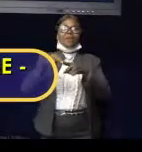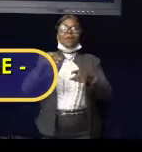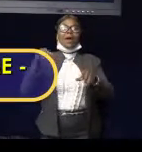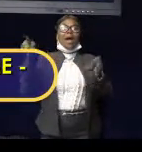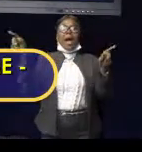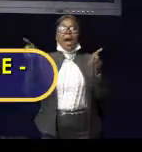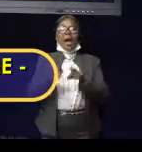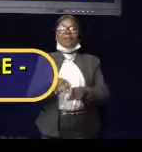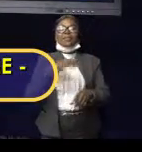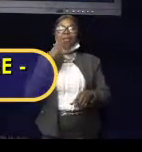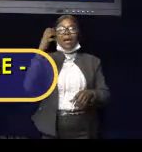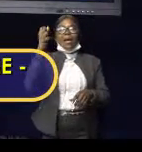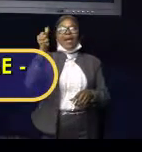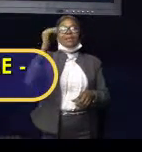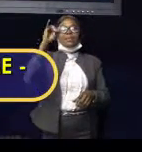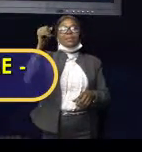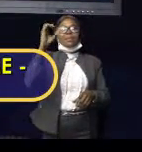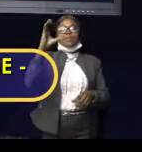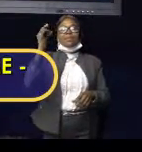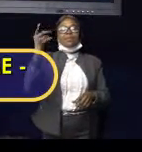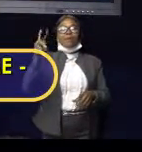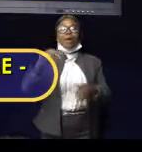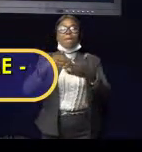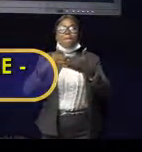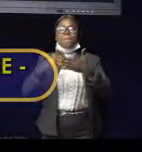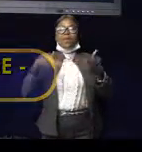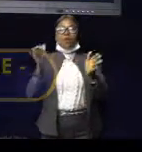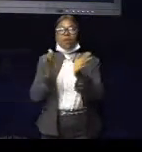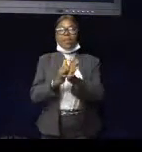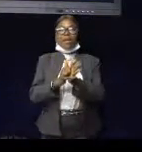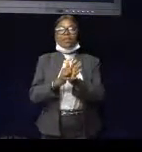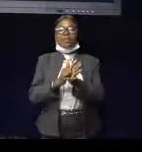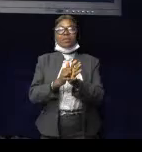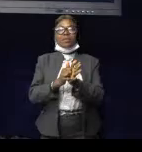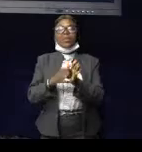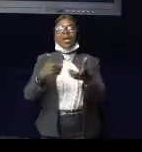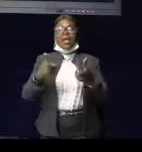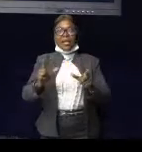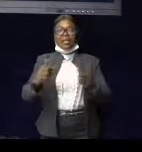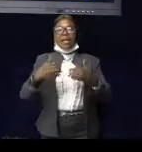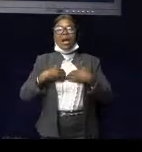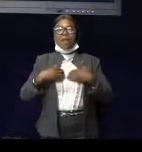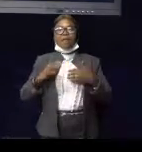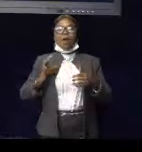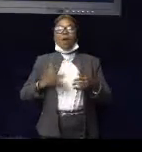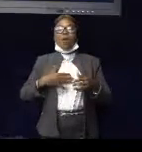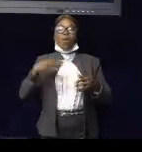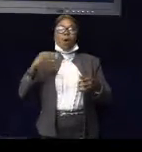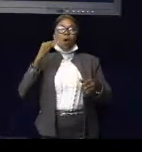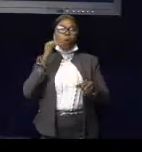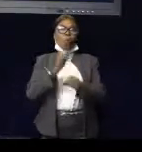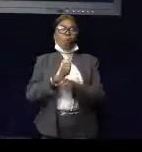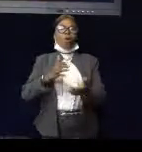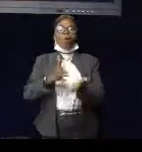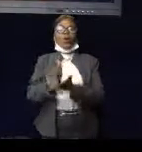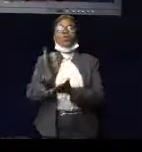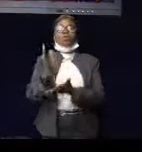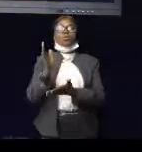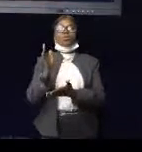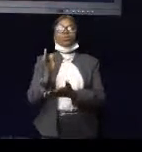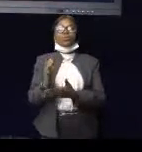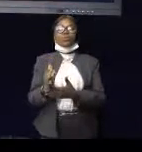Yes, verbs as adjectives. Before we go into that lesson, let's have the correction to our previous